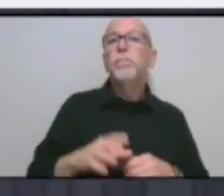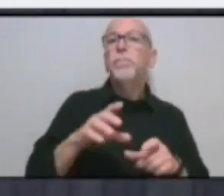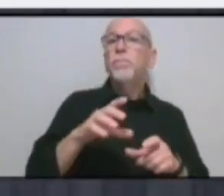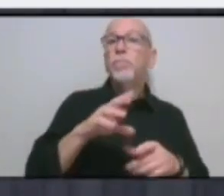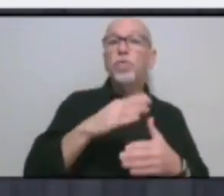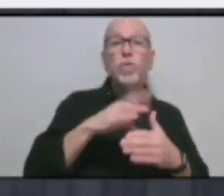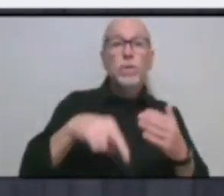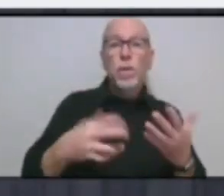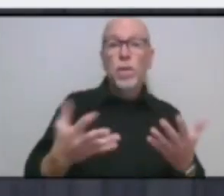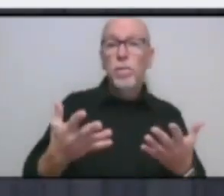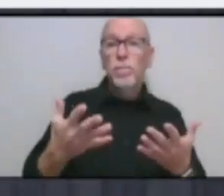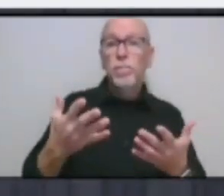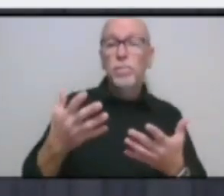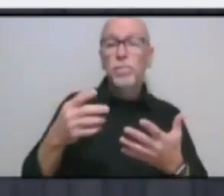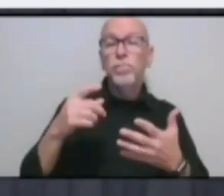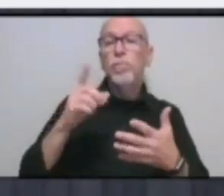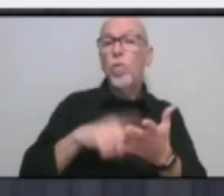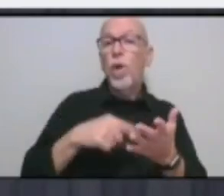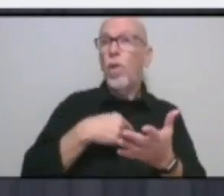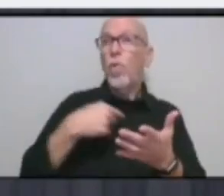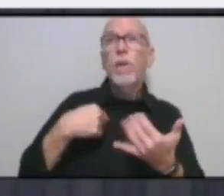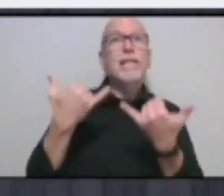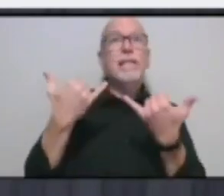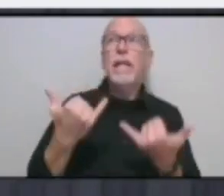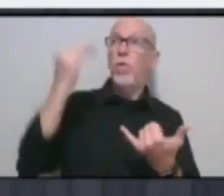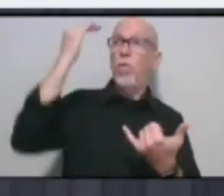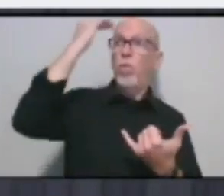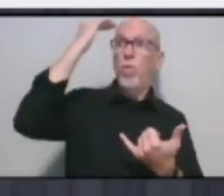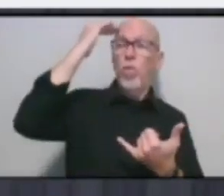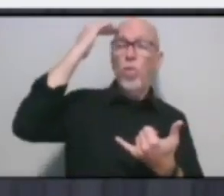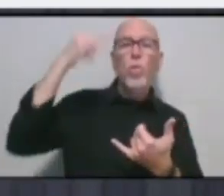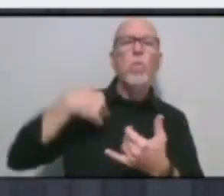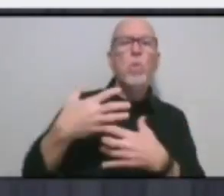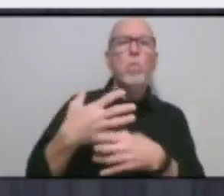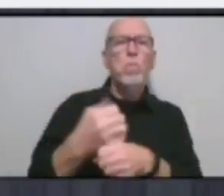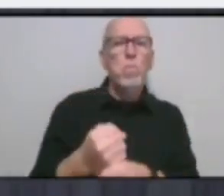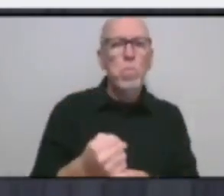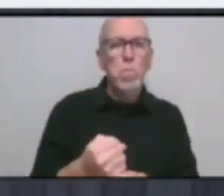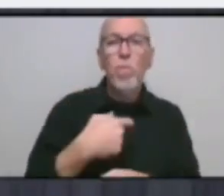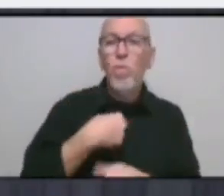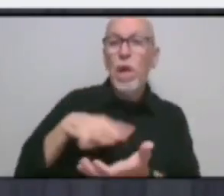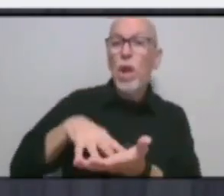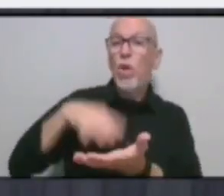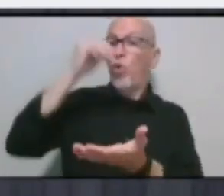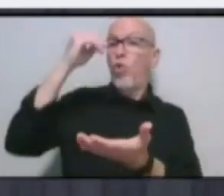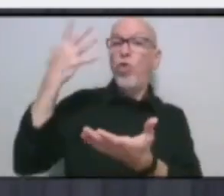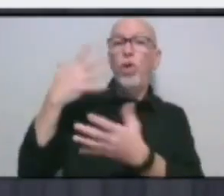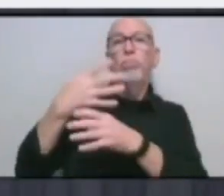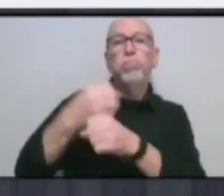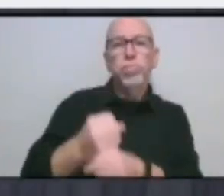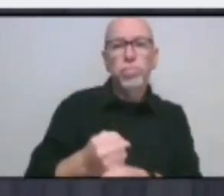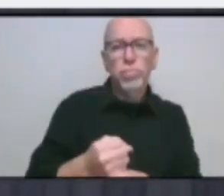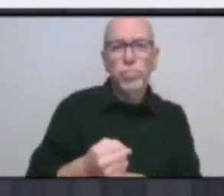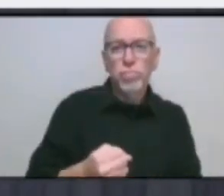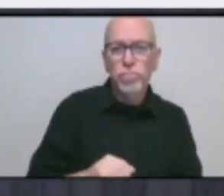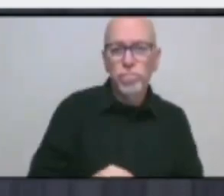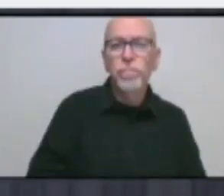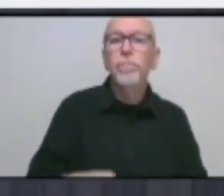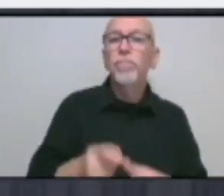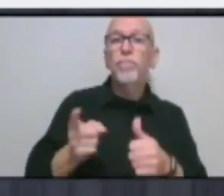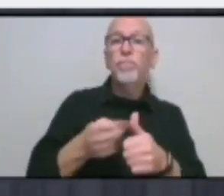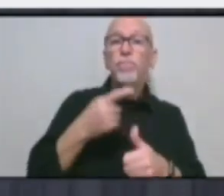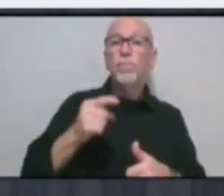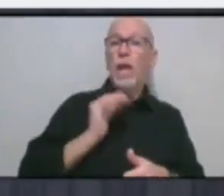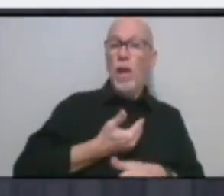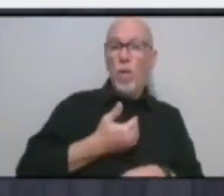is a highlight of the knowledge that we now know as a result of our testing program. First, this work was